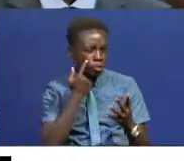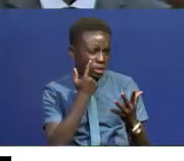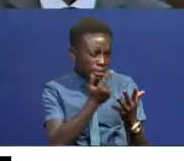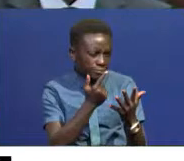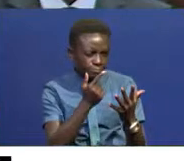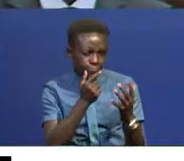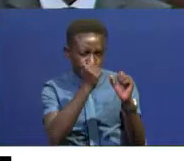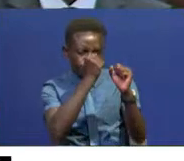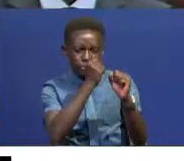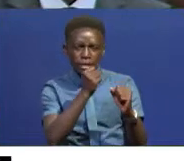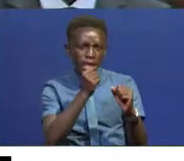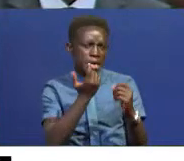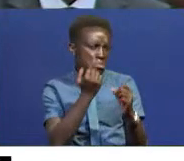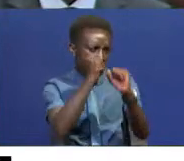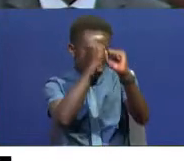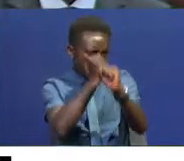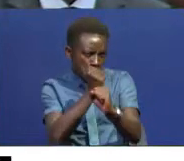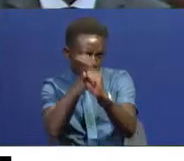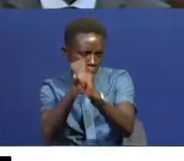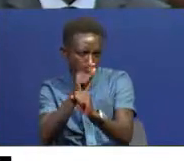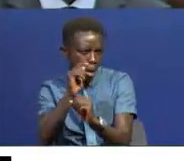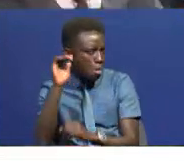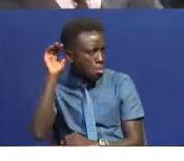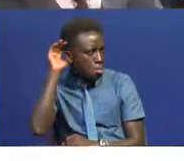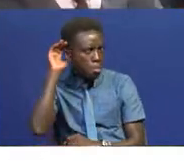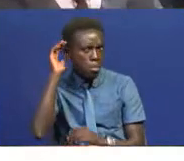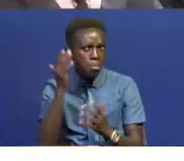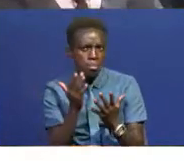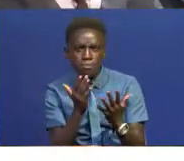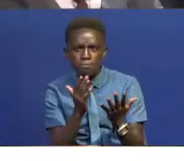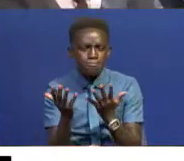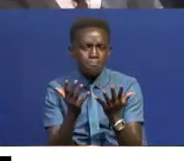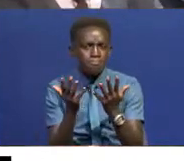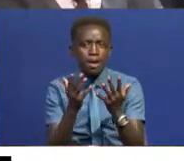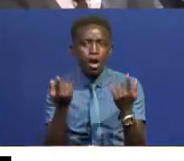compliance with national values is far from pleasing.